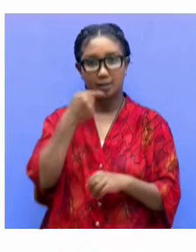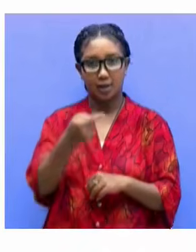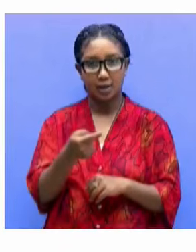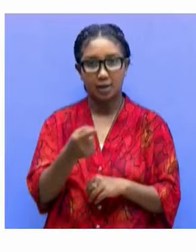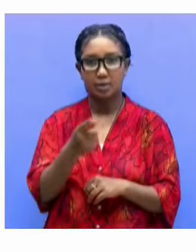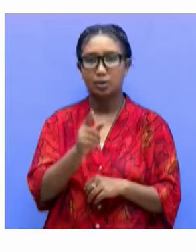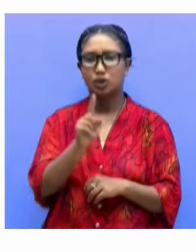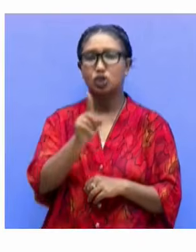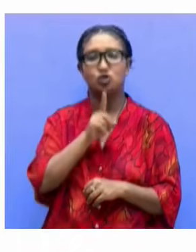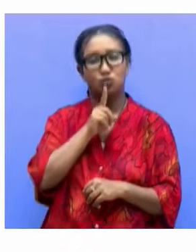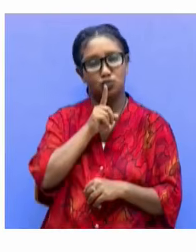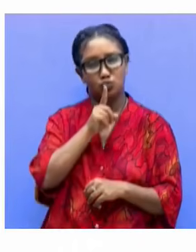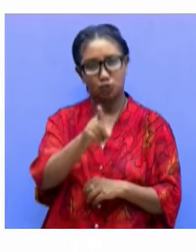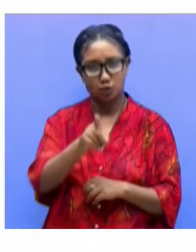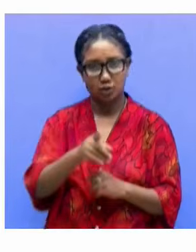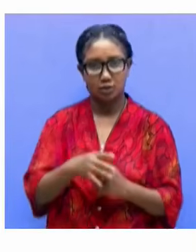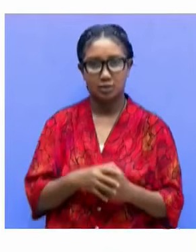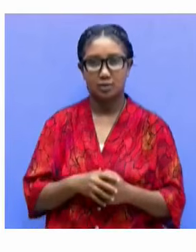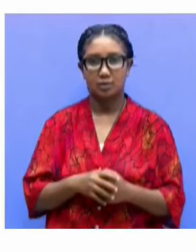the truth